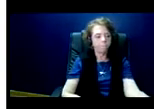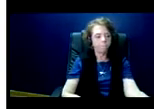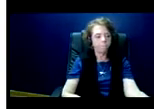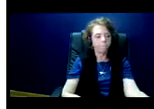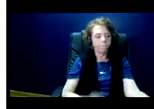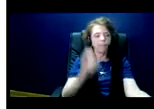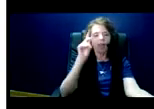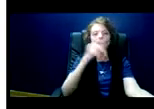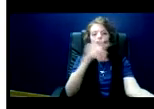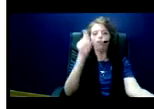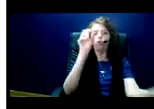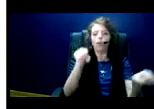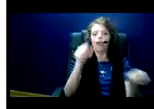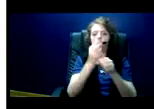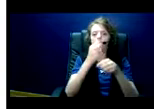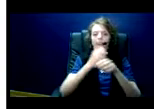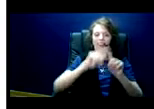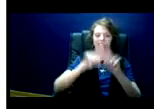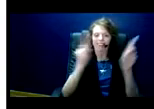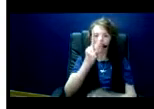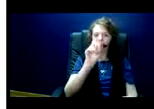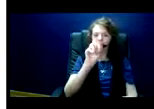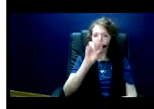version. So Susan, if you go to the next slide,